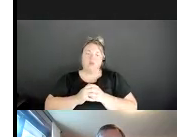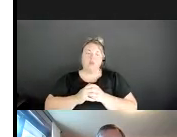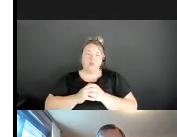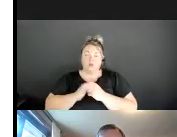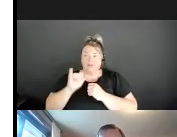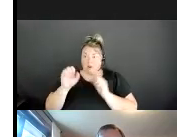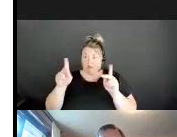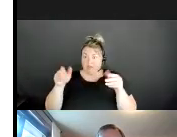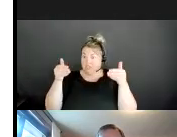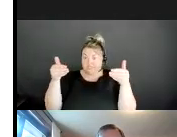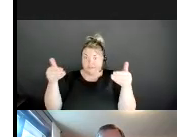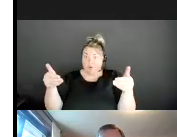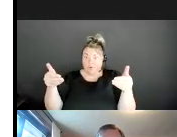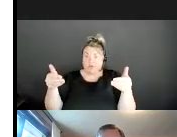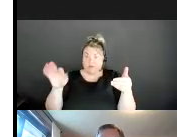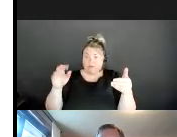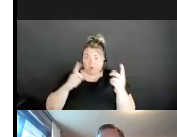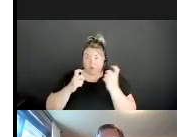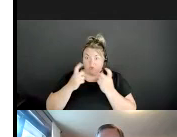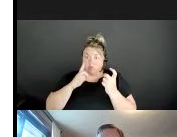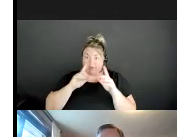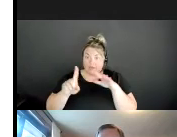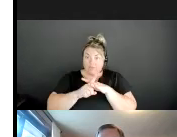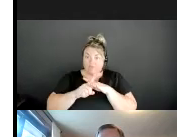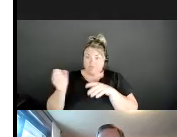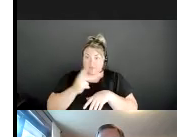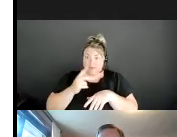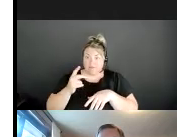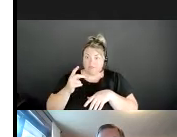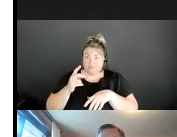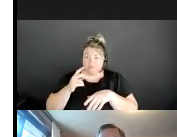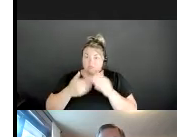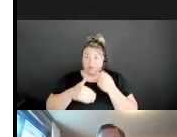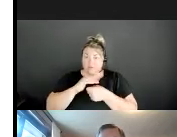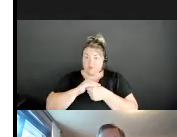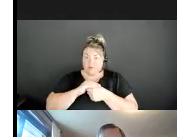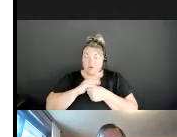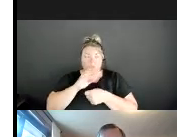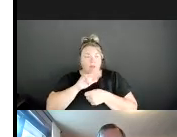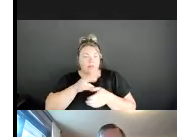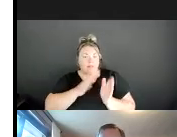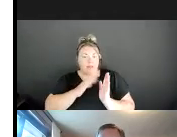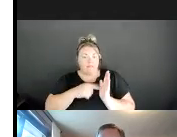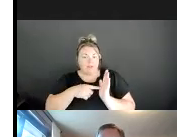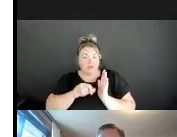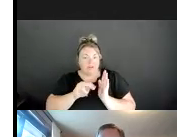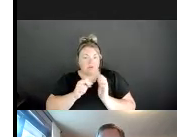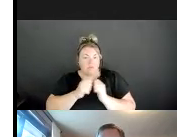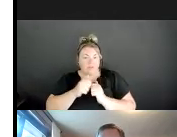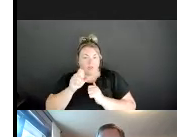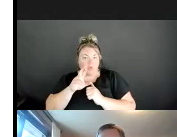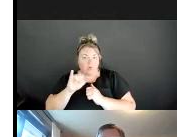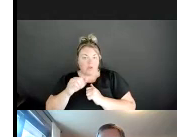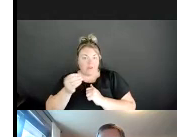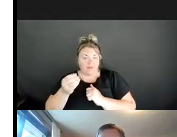Is that okay to just keep going, and then if there are questions, we'll come back to it? Does that make sense? Well, actually, let me check in with Lori and see, Okay. was